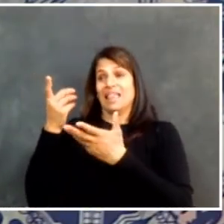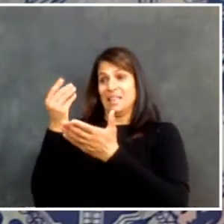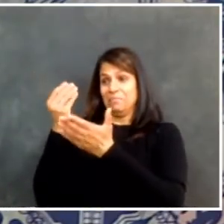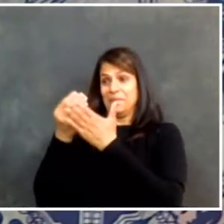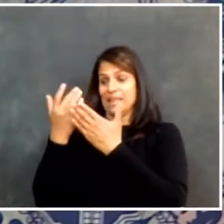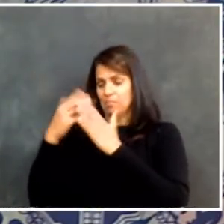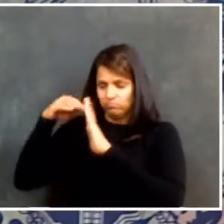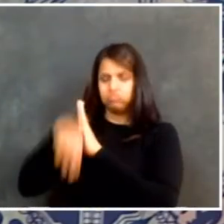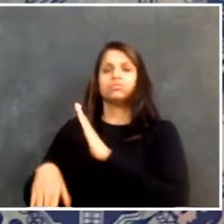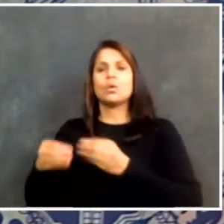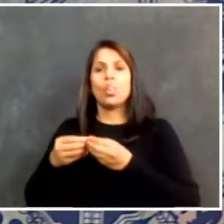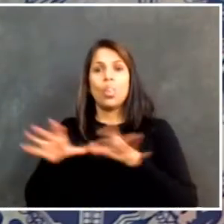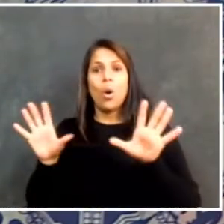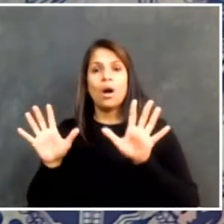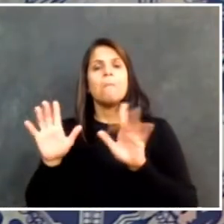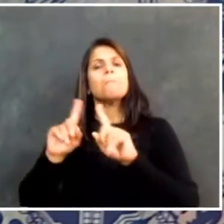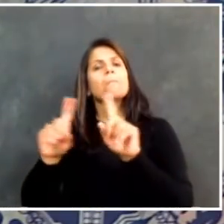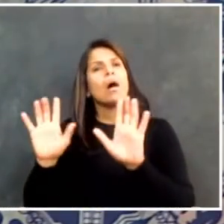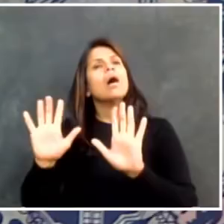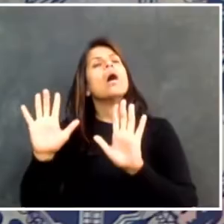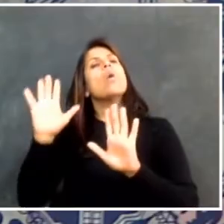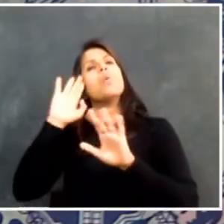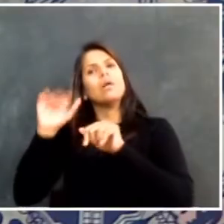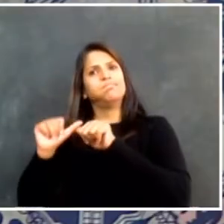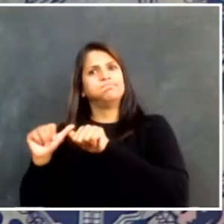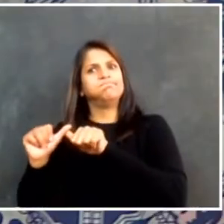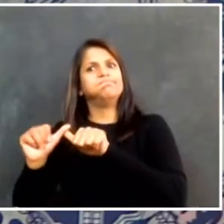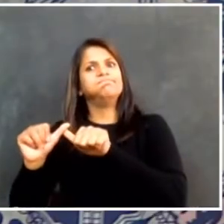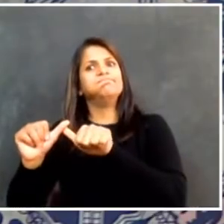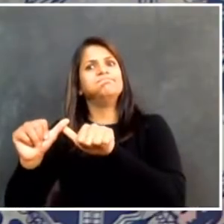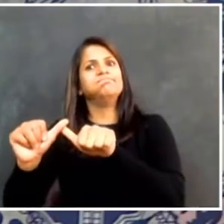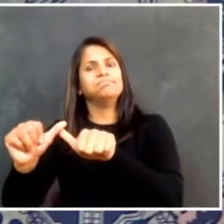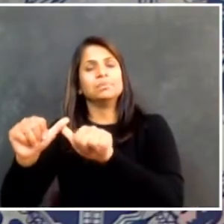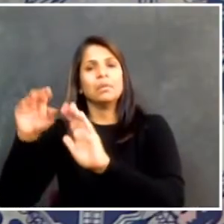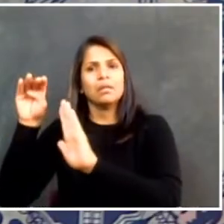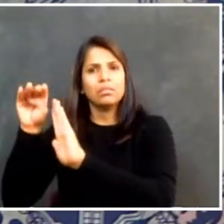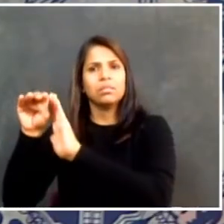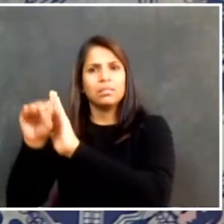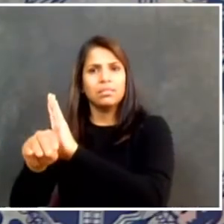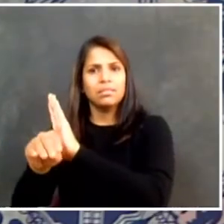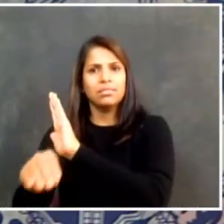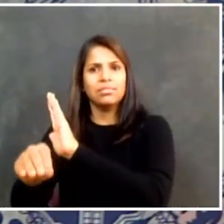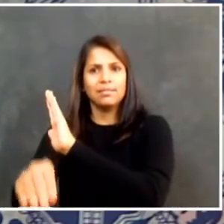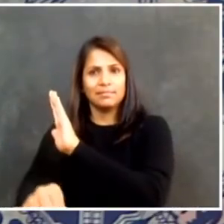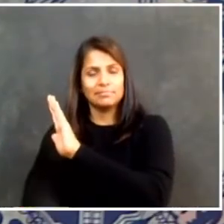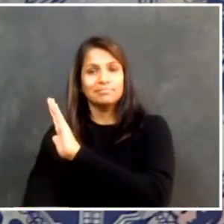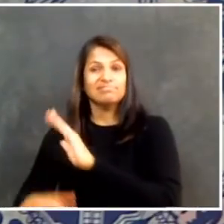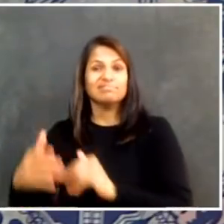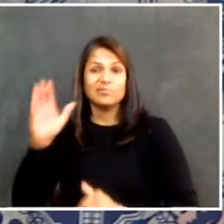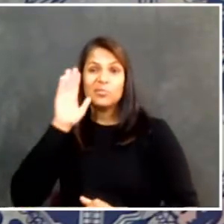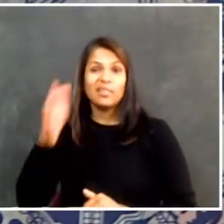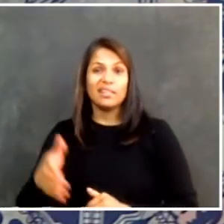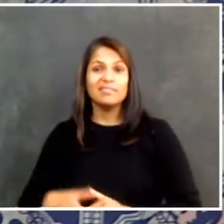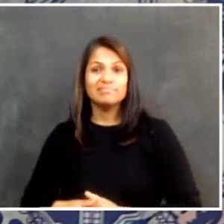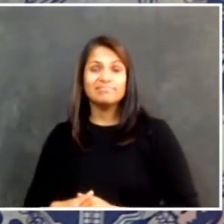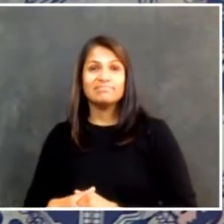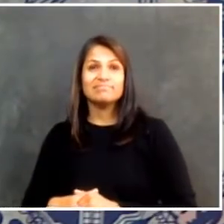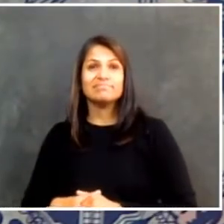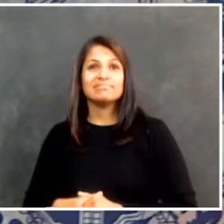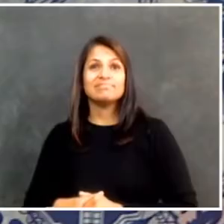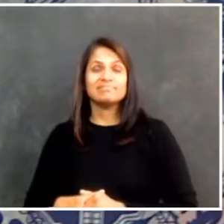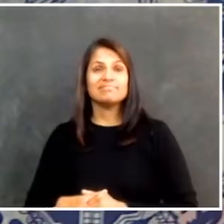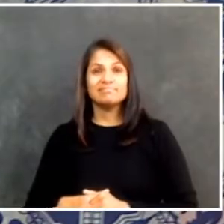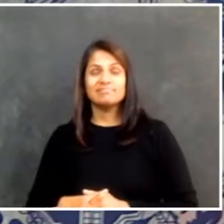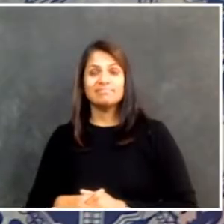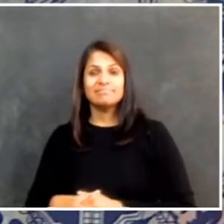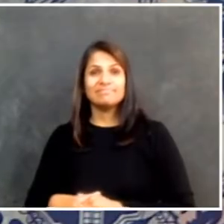Remember that we have taken a big hit from the state government. We got an $800 million cut from the state government in their budget. This